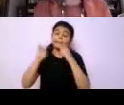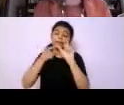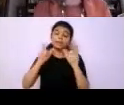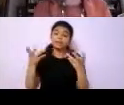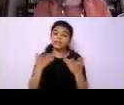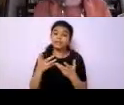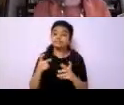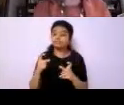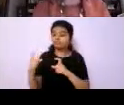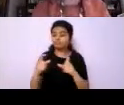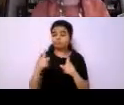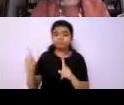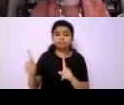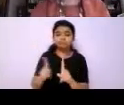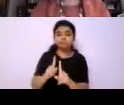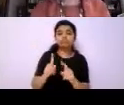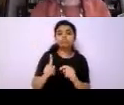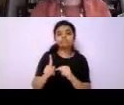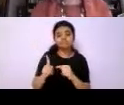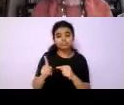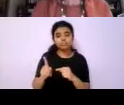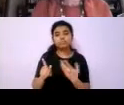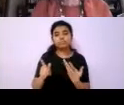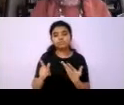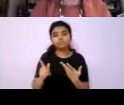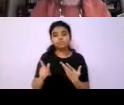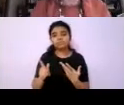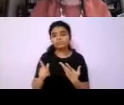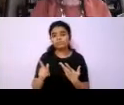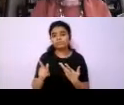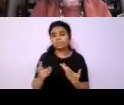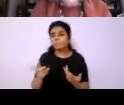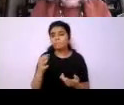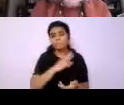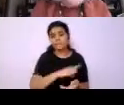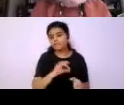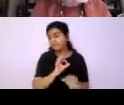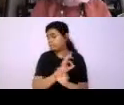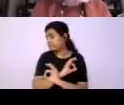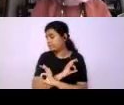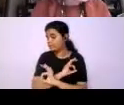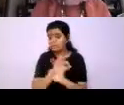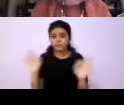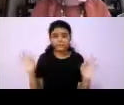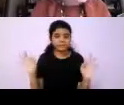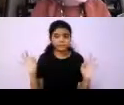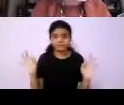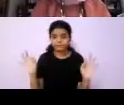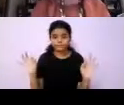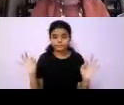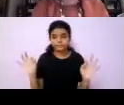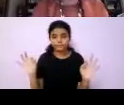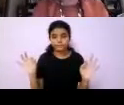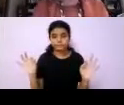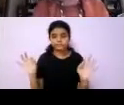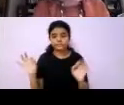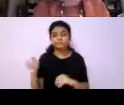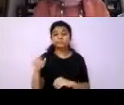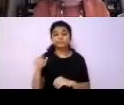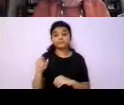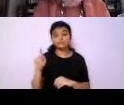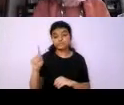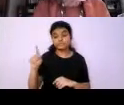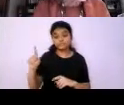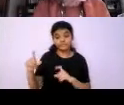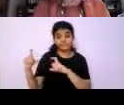carer assumes she is bestowing is not a benefit at all. That is, the person who cares